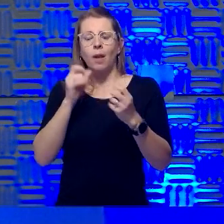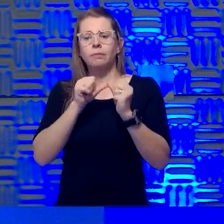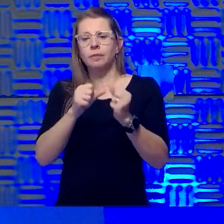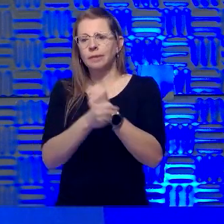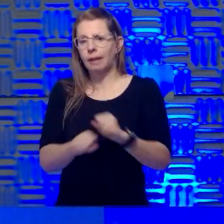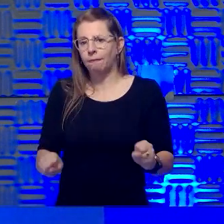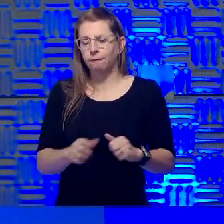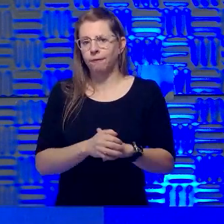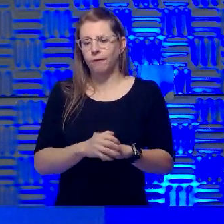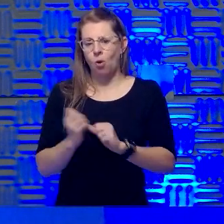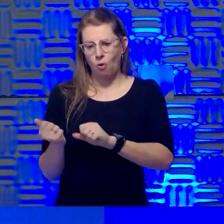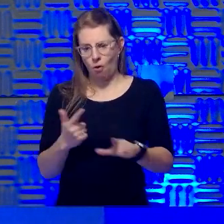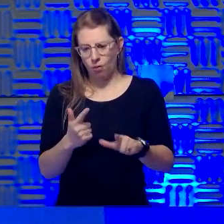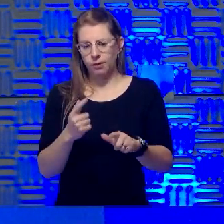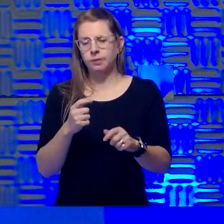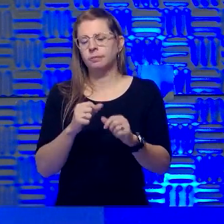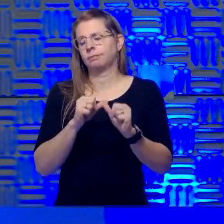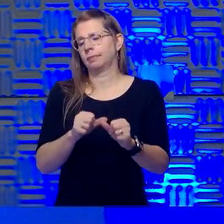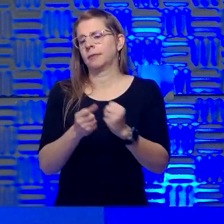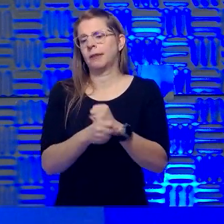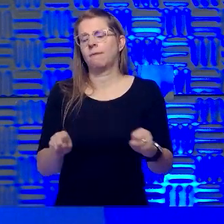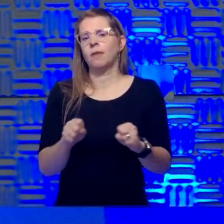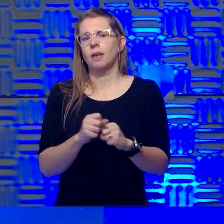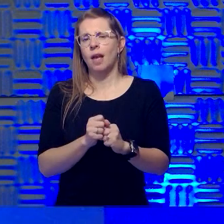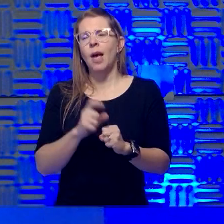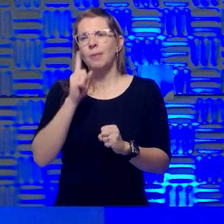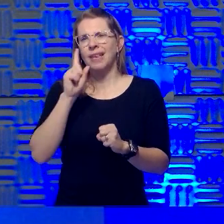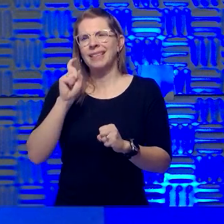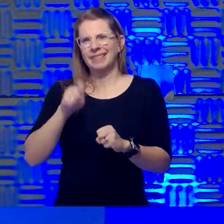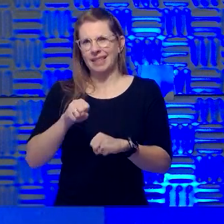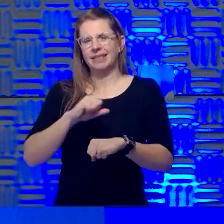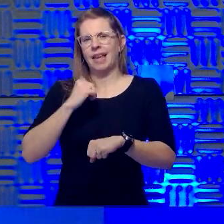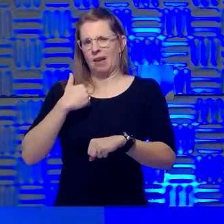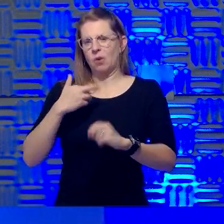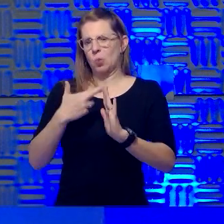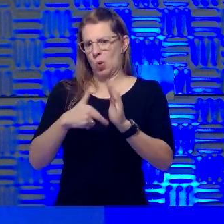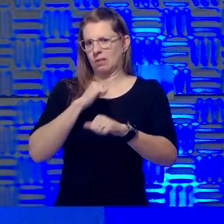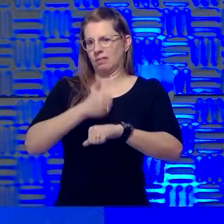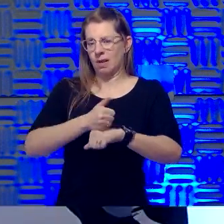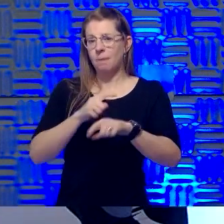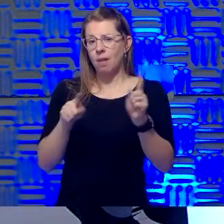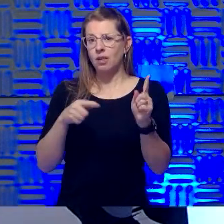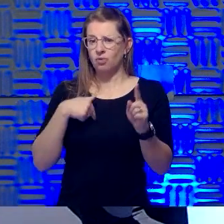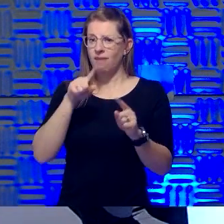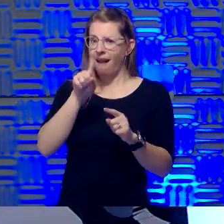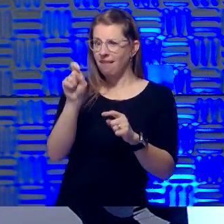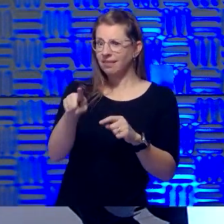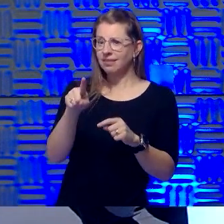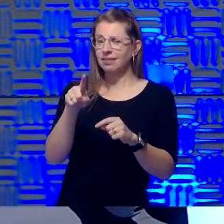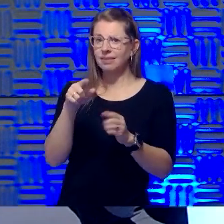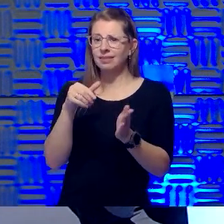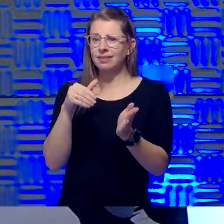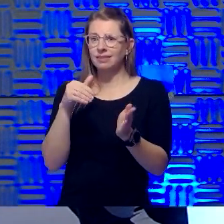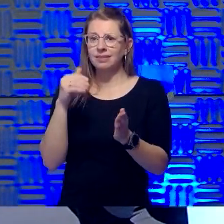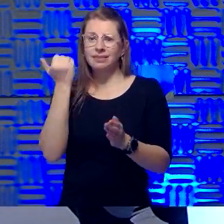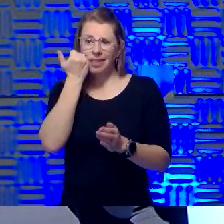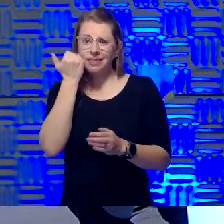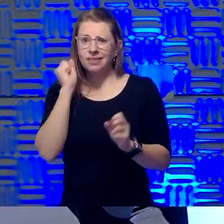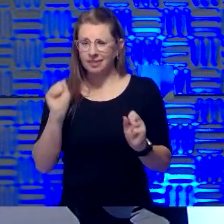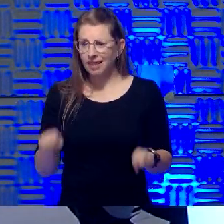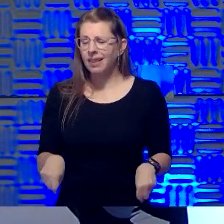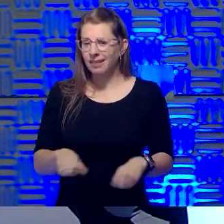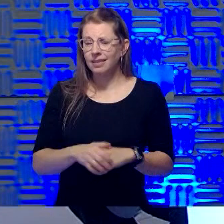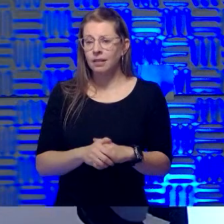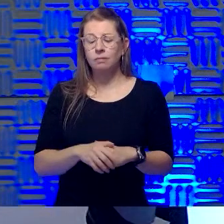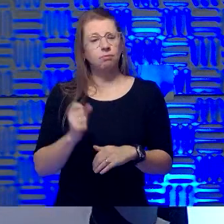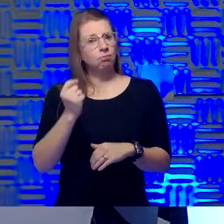And I would imagine that there probably is, but you could certainly sit down with your dentist and talk about those types of things. Yeah, and I think that's right. I think as long as the dental